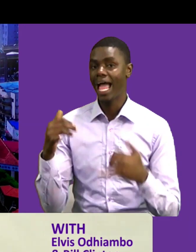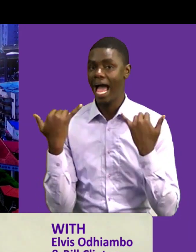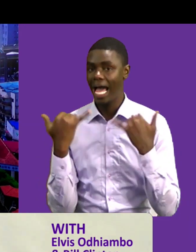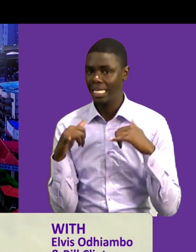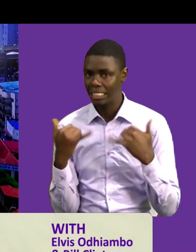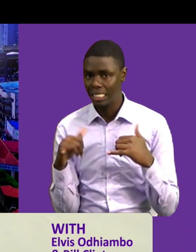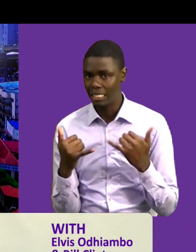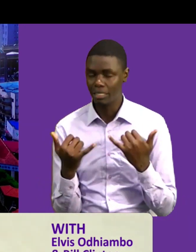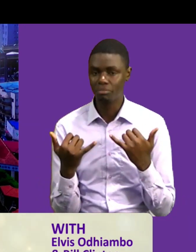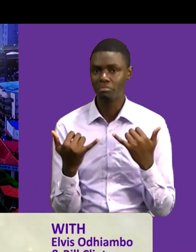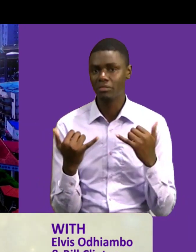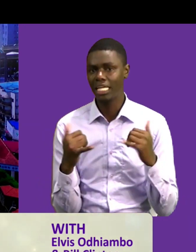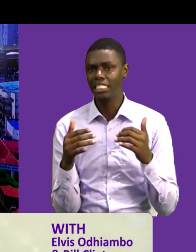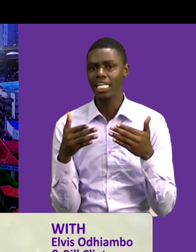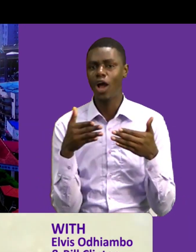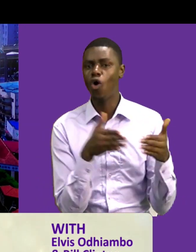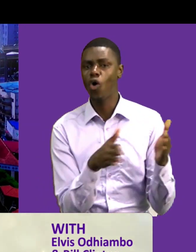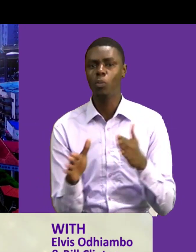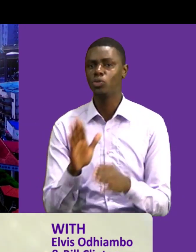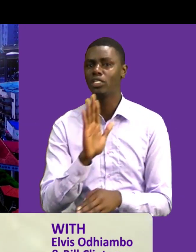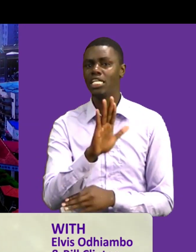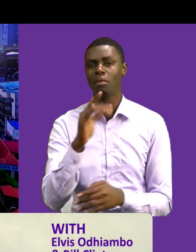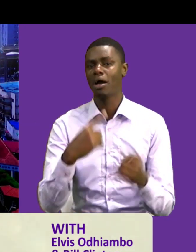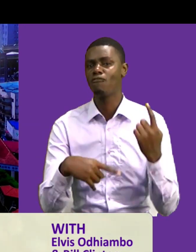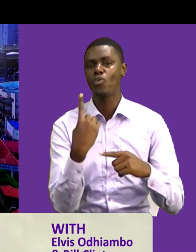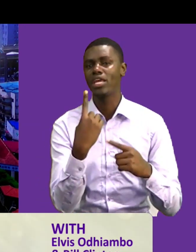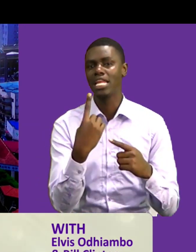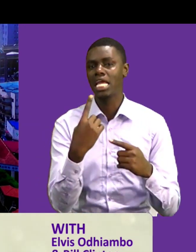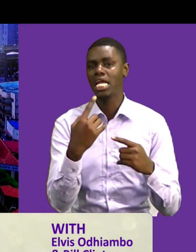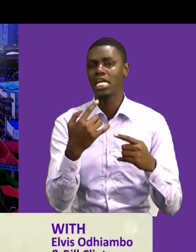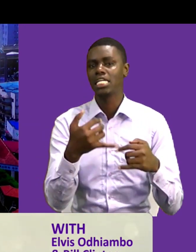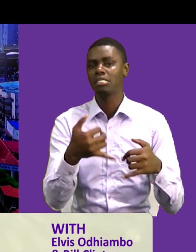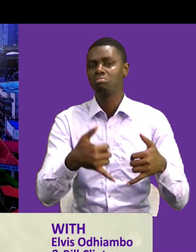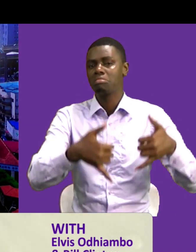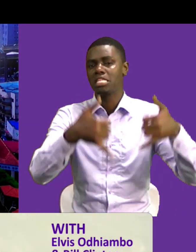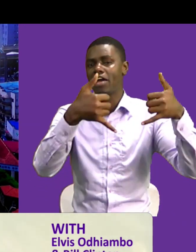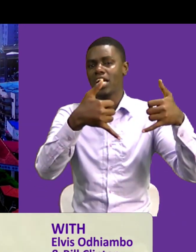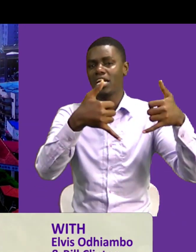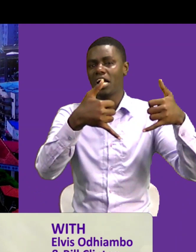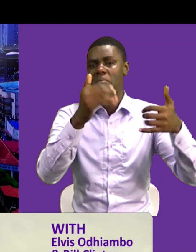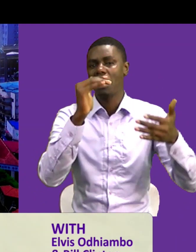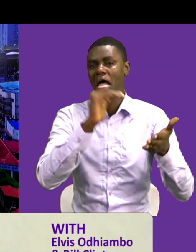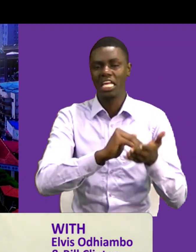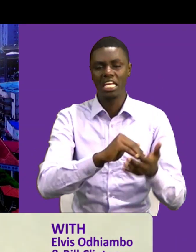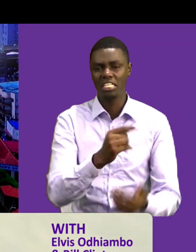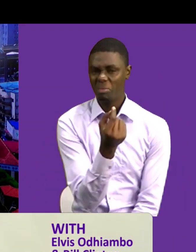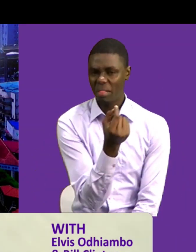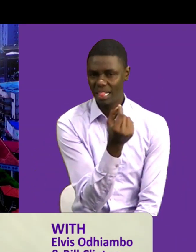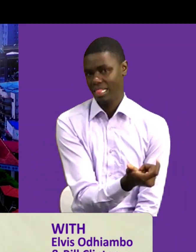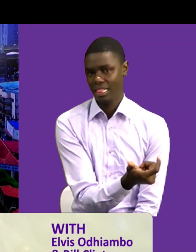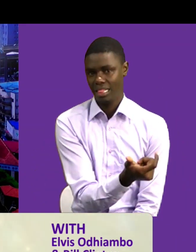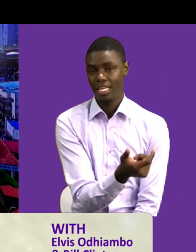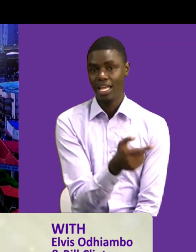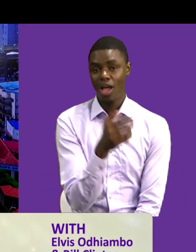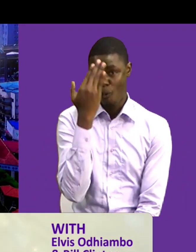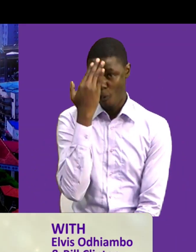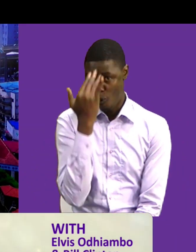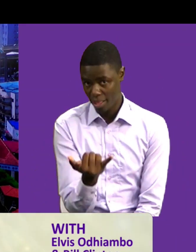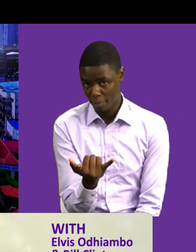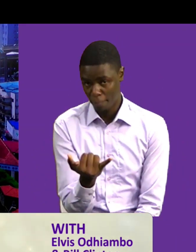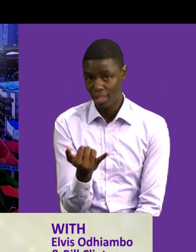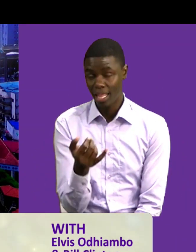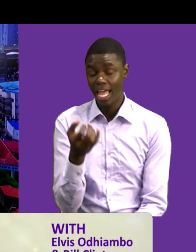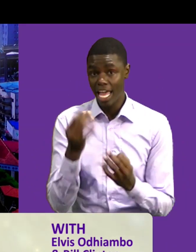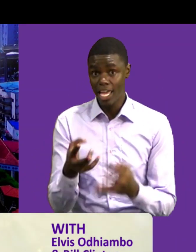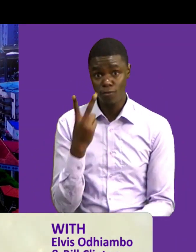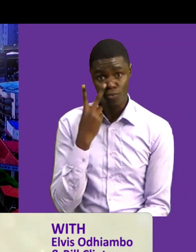Algeria, their chances of winning this Afcon again are minimal. This is because if